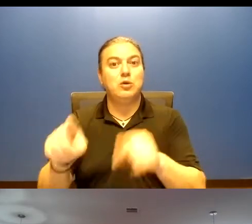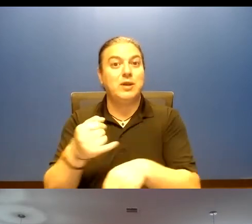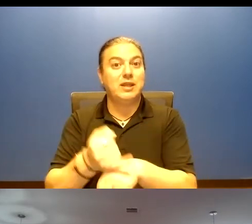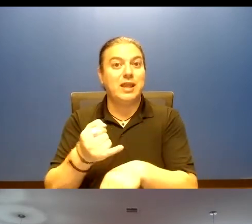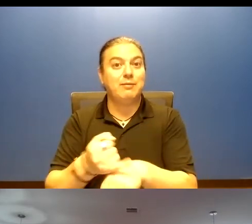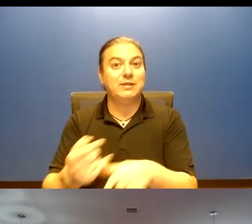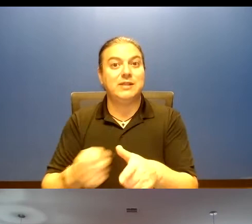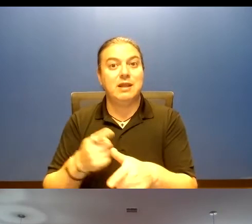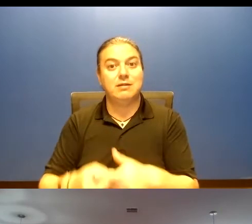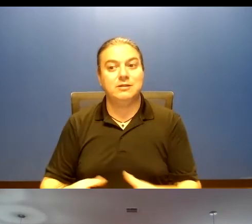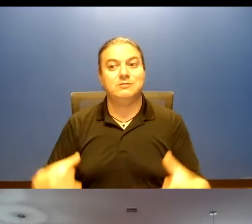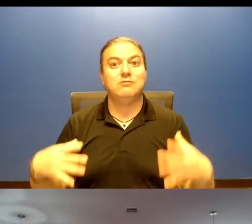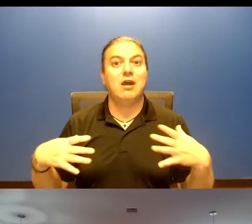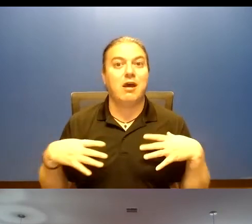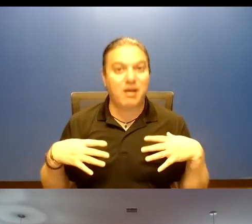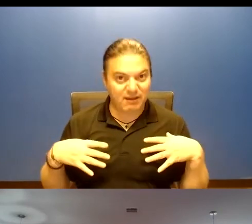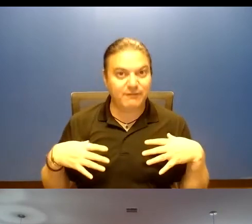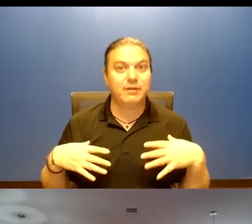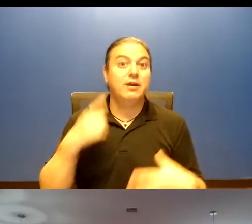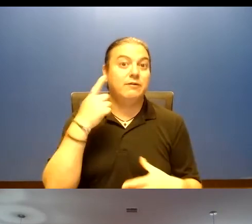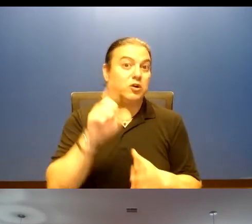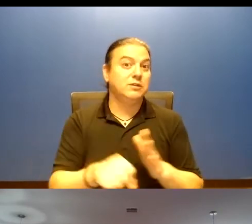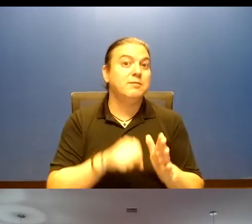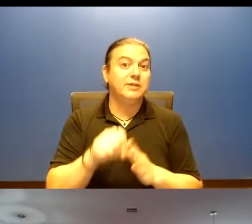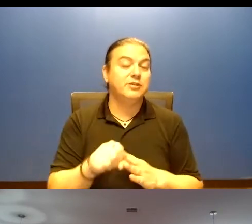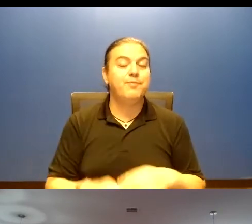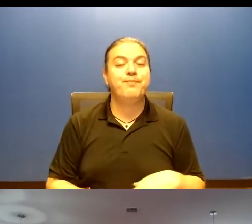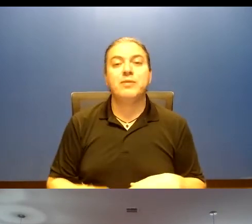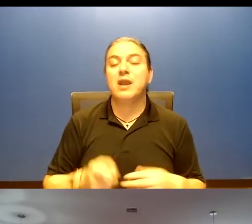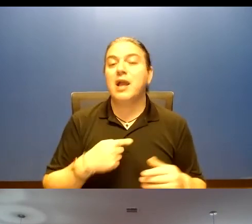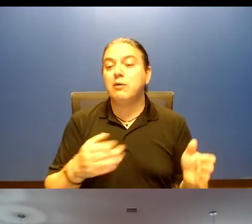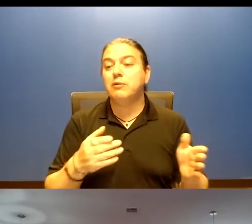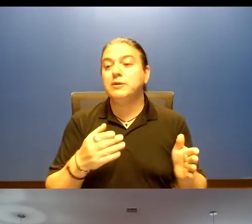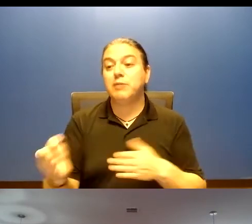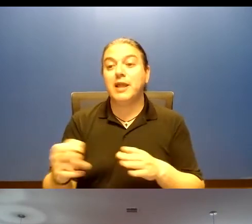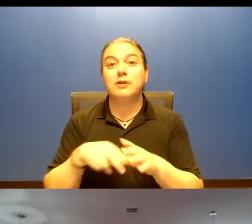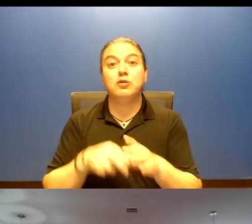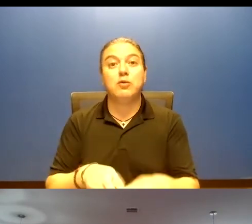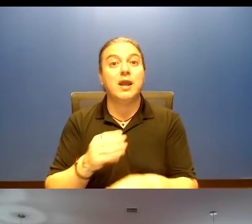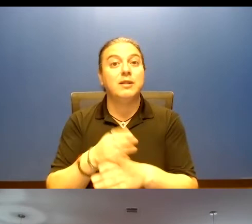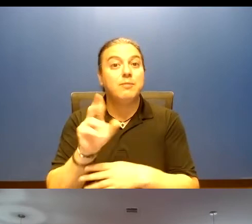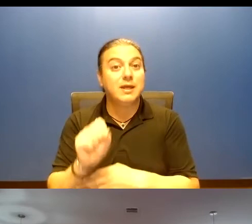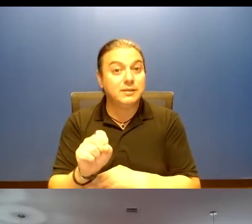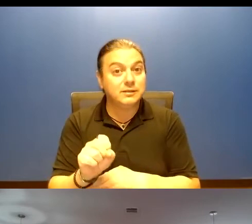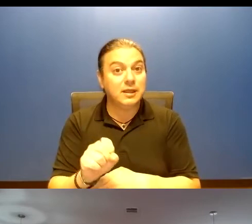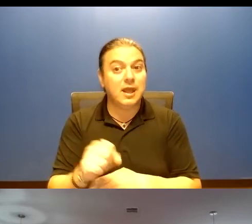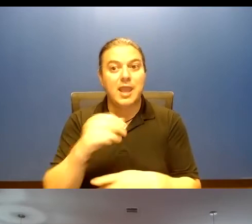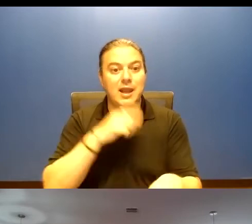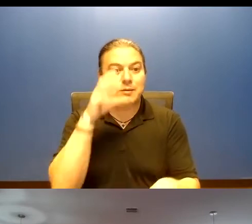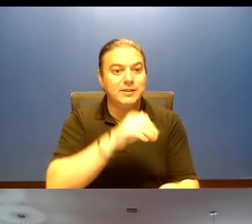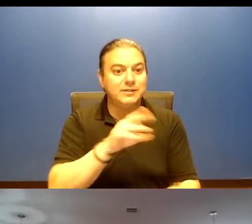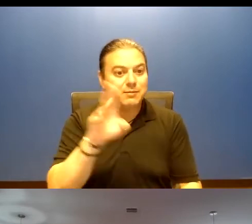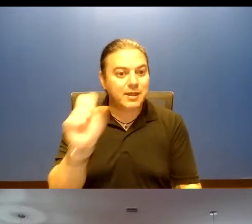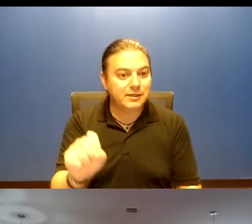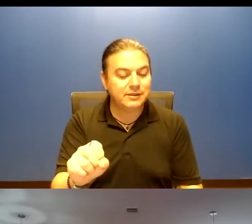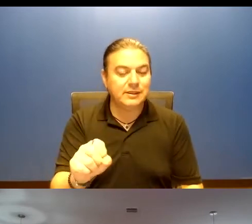semester. And I was going to get the bus. I missed the bus and I just started crying from frustration. And as I was walking